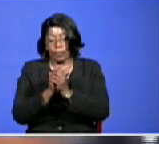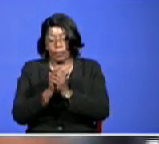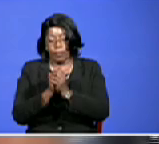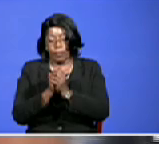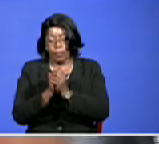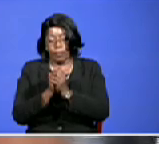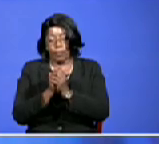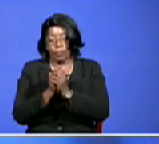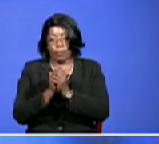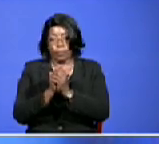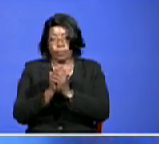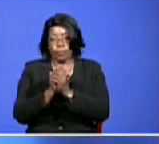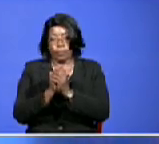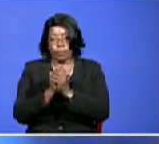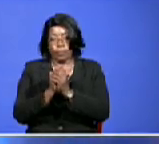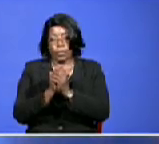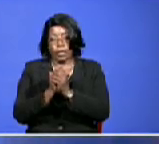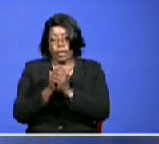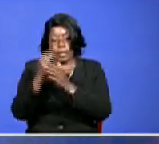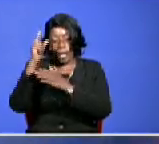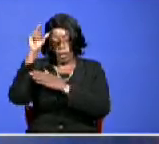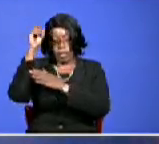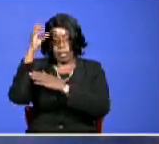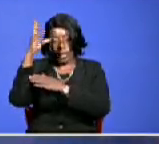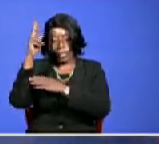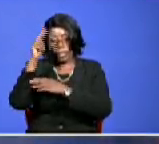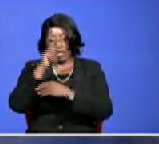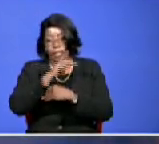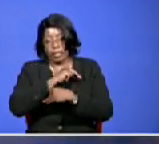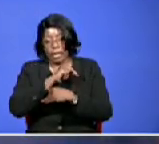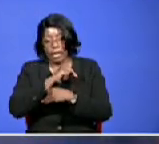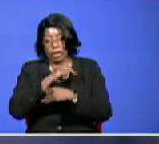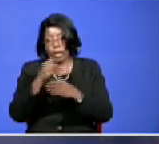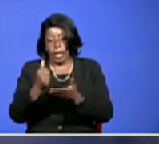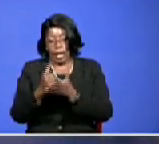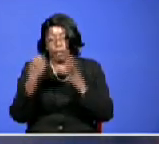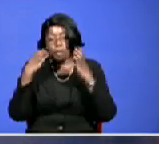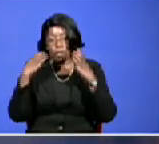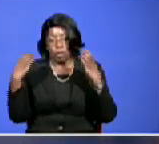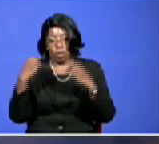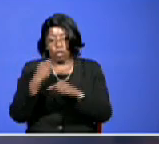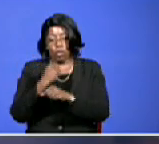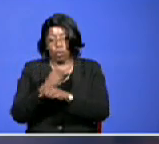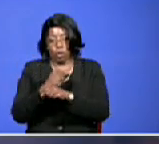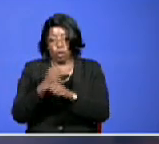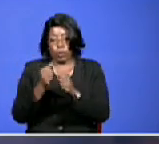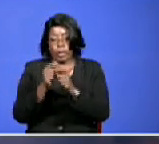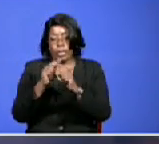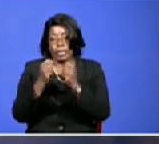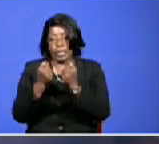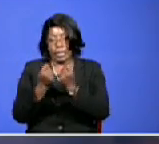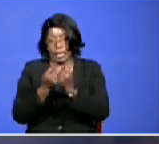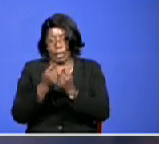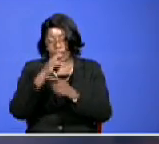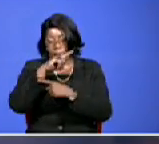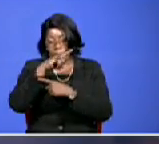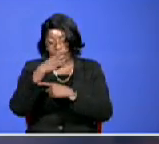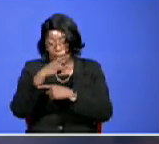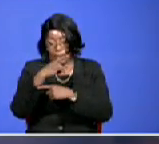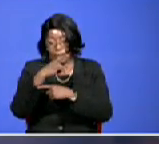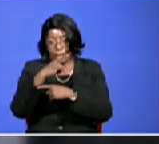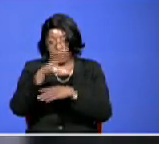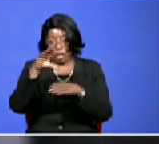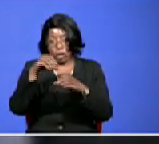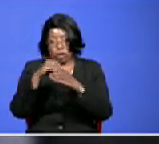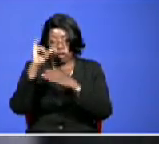NBA's Phoenix Suns. With the Suns, Nairn helped coach Igor Kokoskov work with the team's youngsters. They included Josh